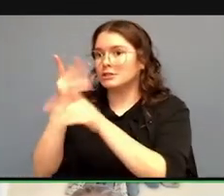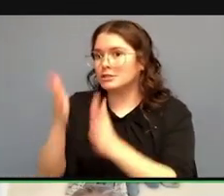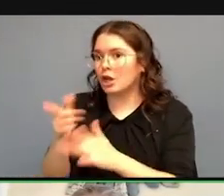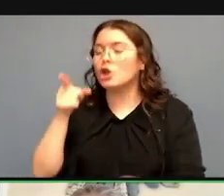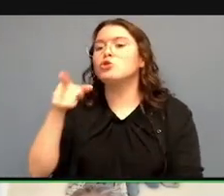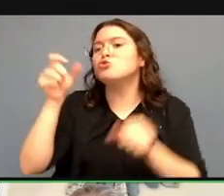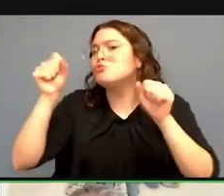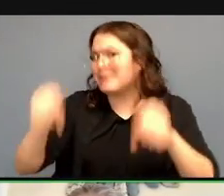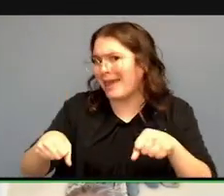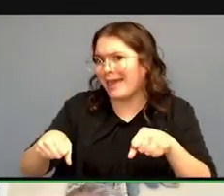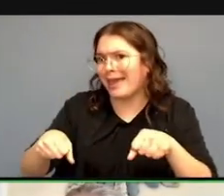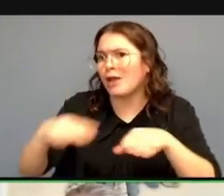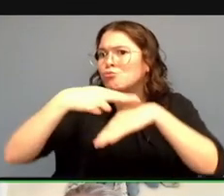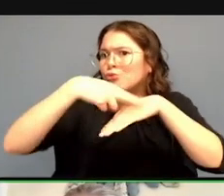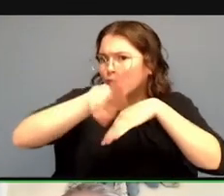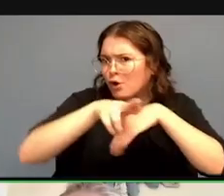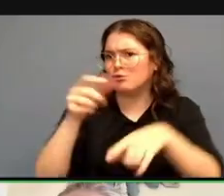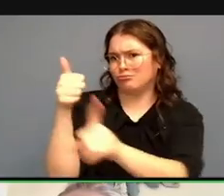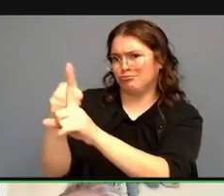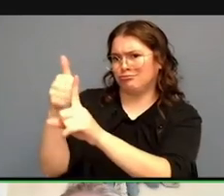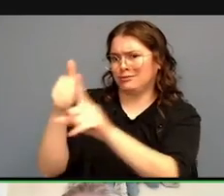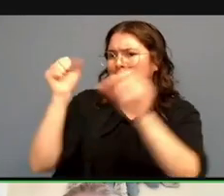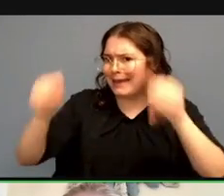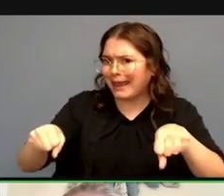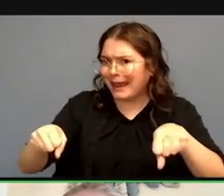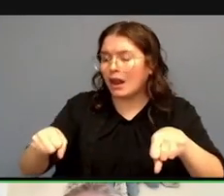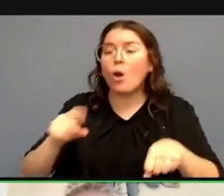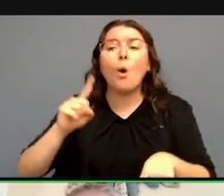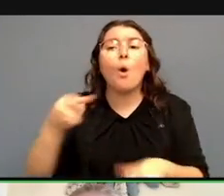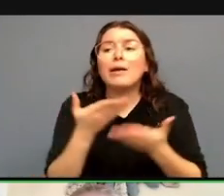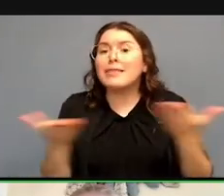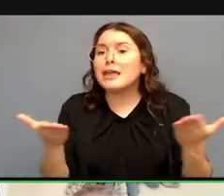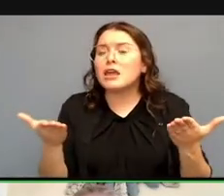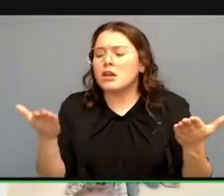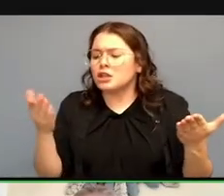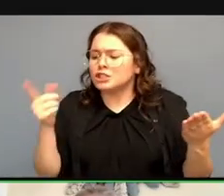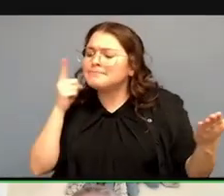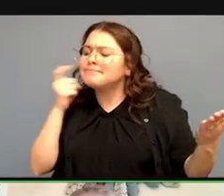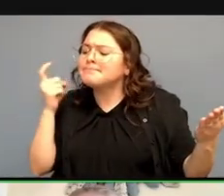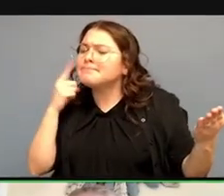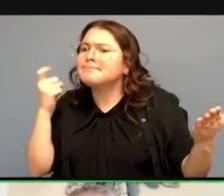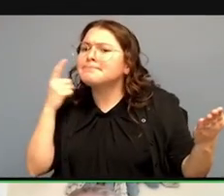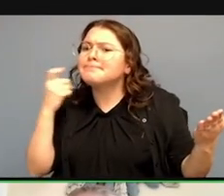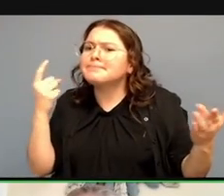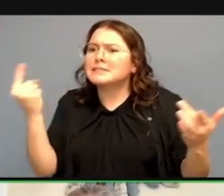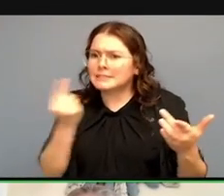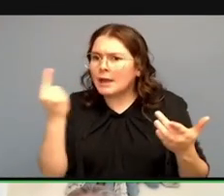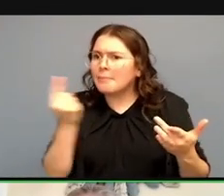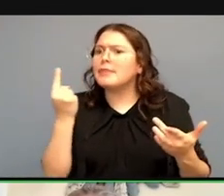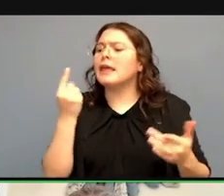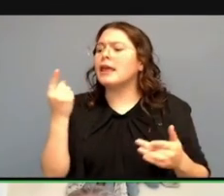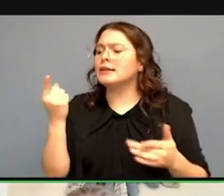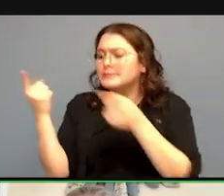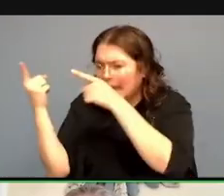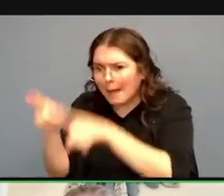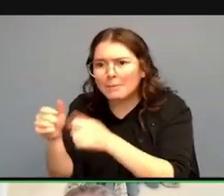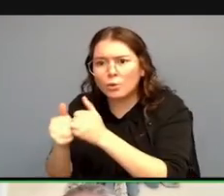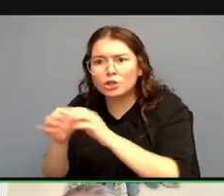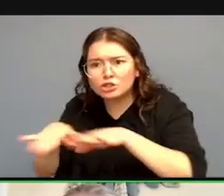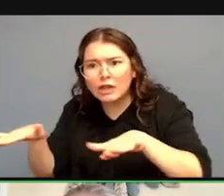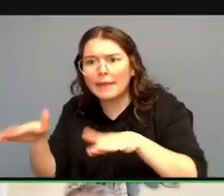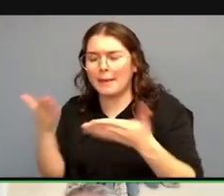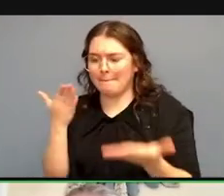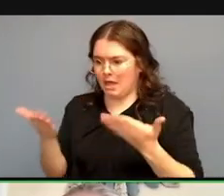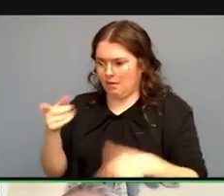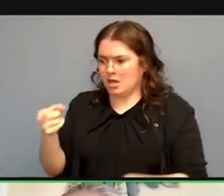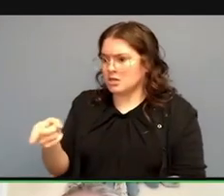that referral yourself. All you have to do is suspect that something's going on with your child that might be an indicator that